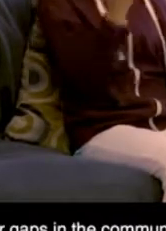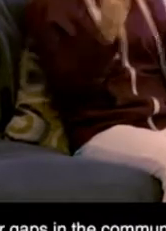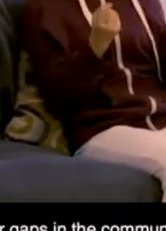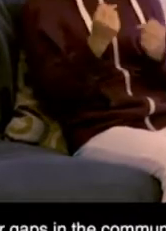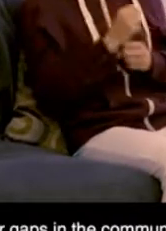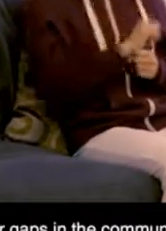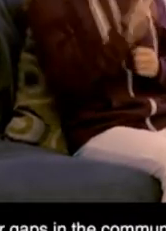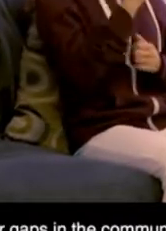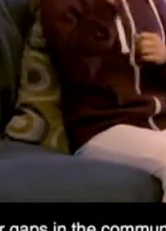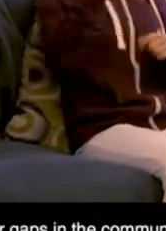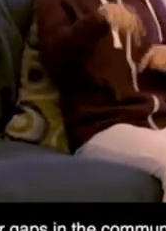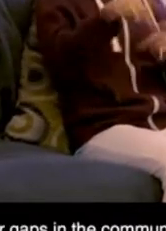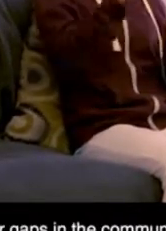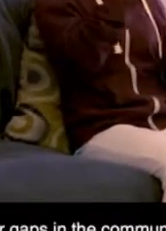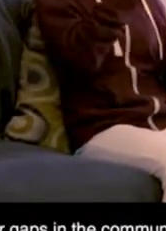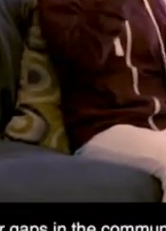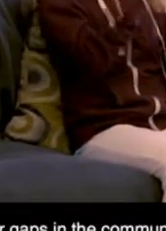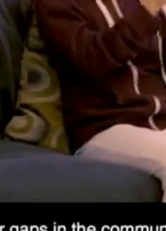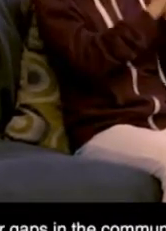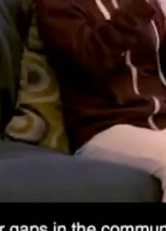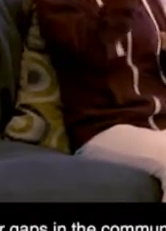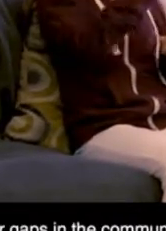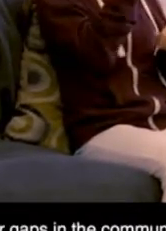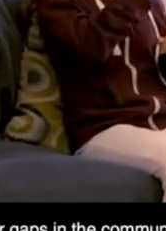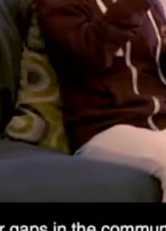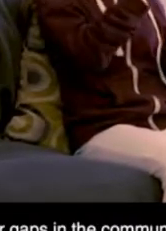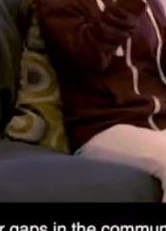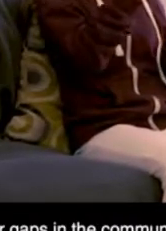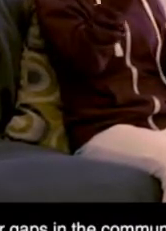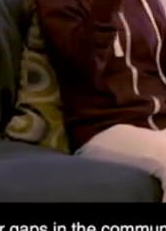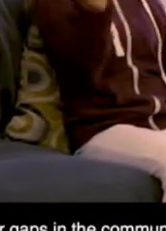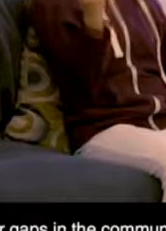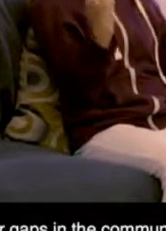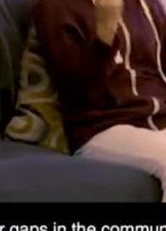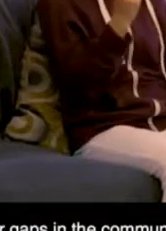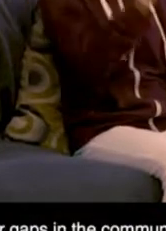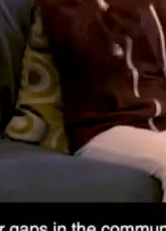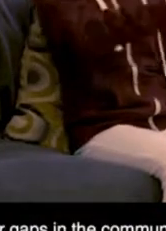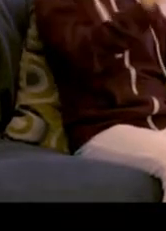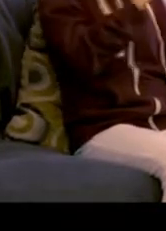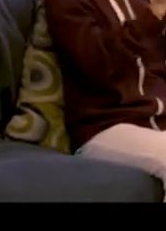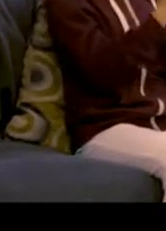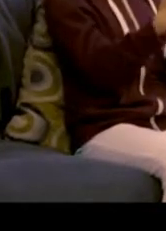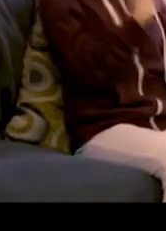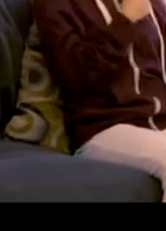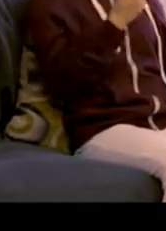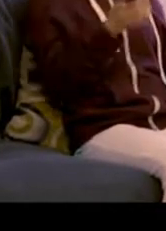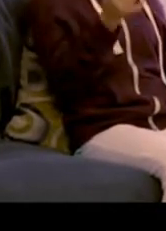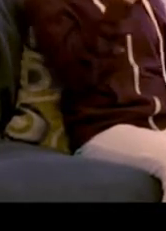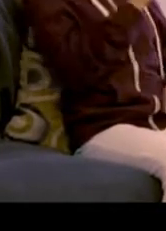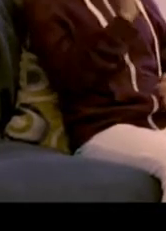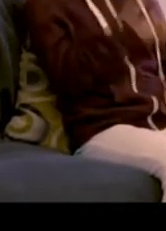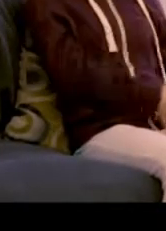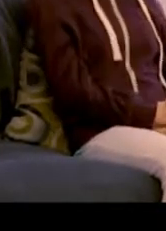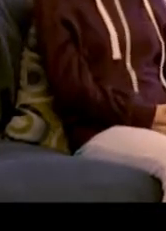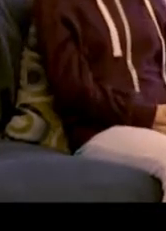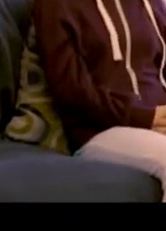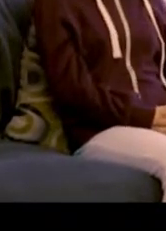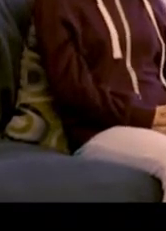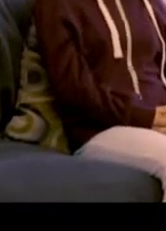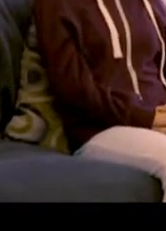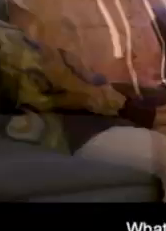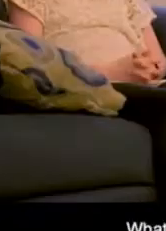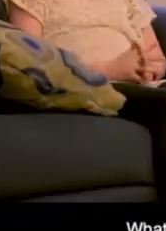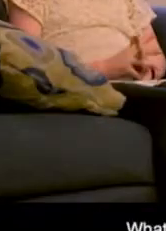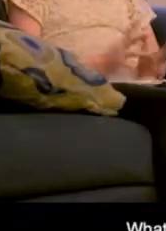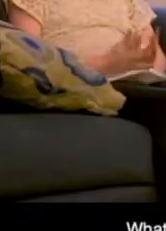or gaps in the communication, whereas here at a school for the deaf, communication is just open and I'm able to be